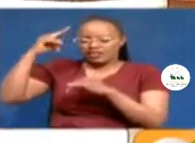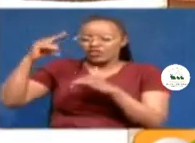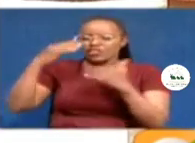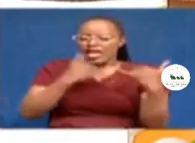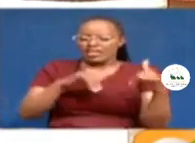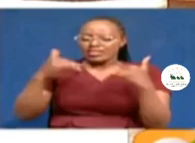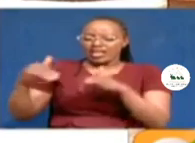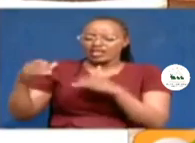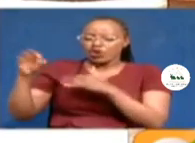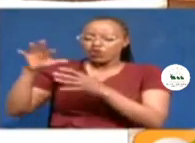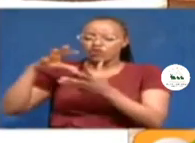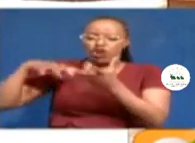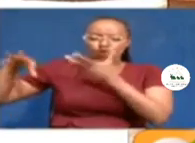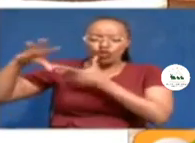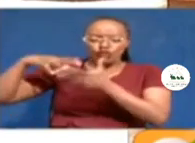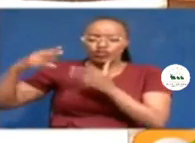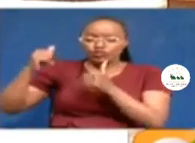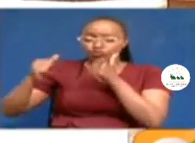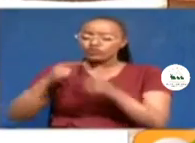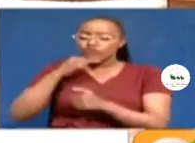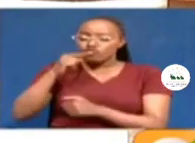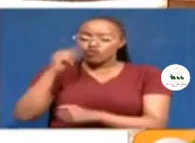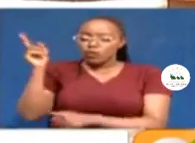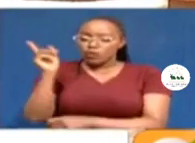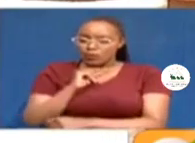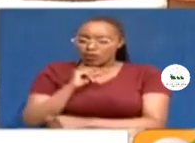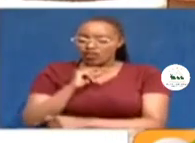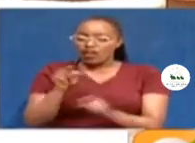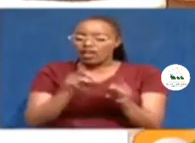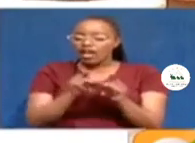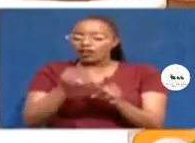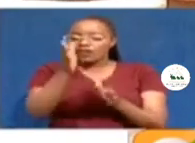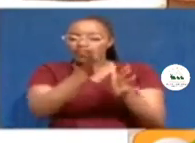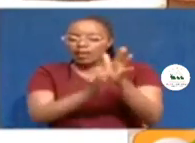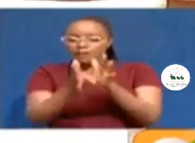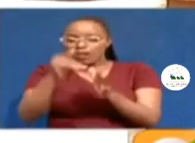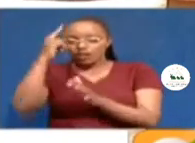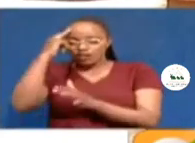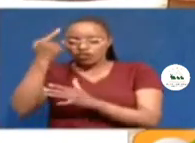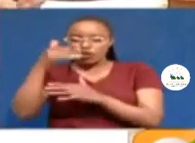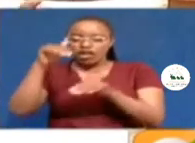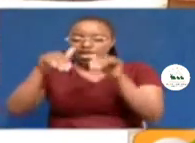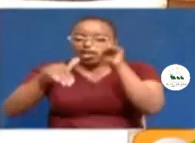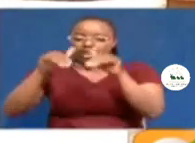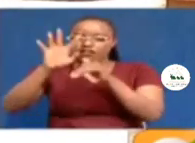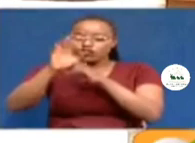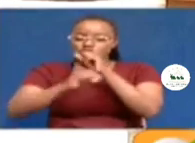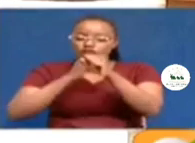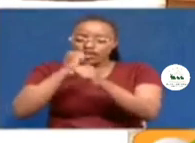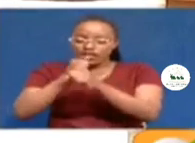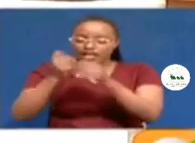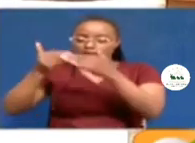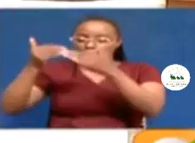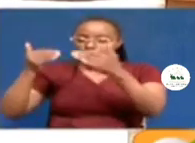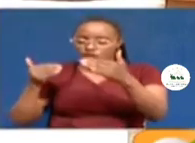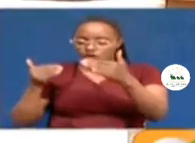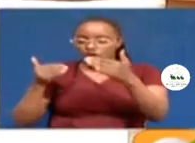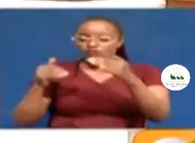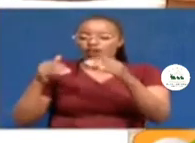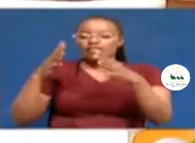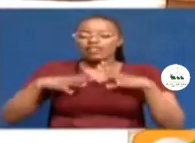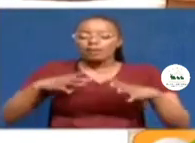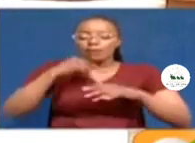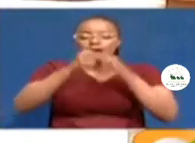that you've talked about. What we have seen is a preparation for an election 4 years in advance. People have been on